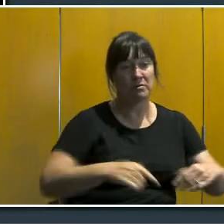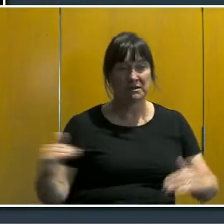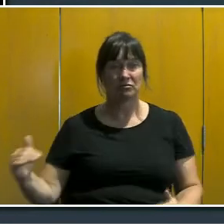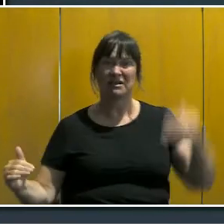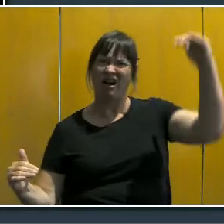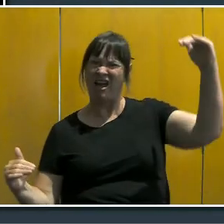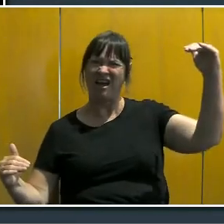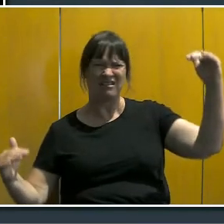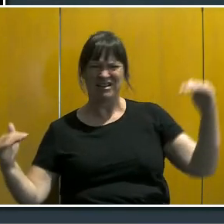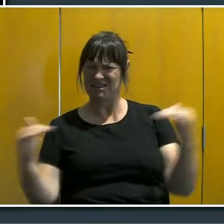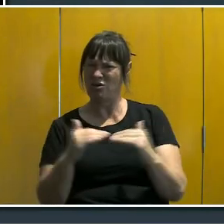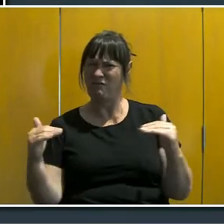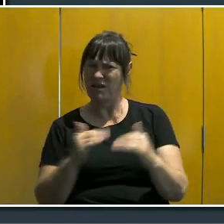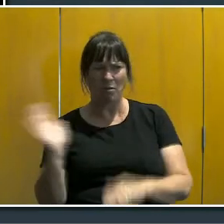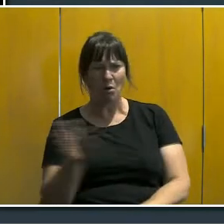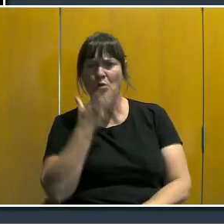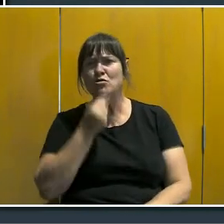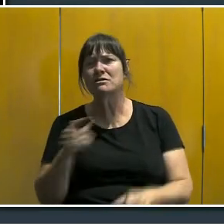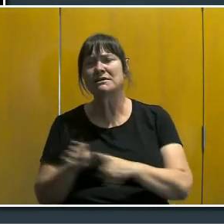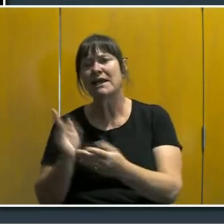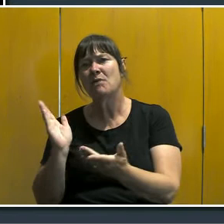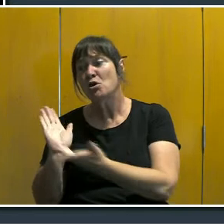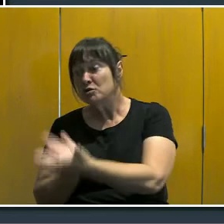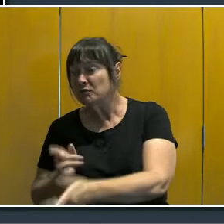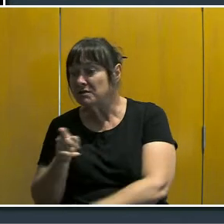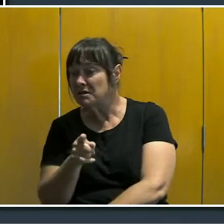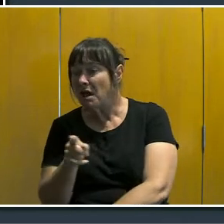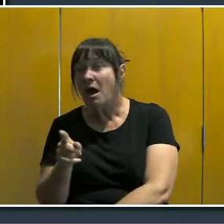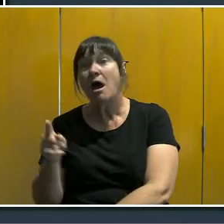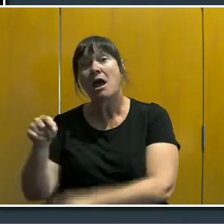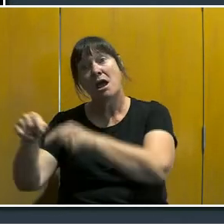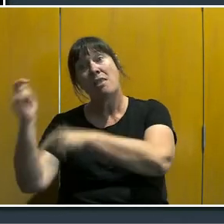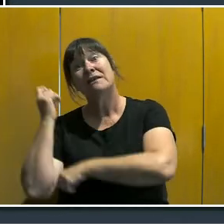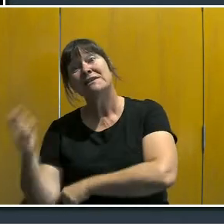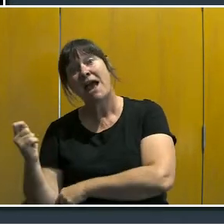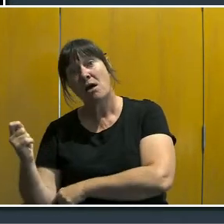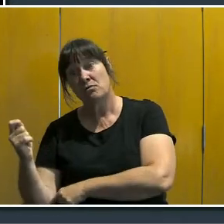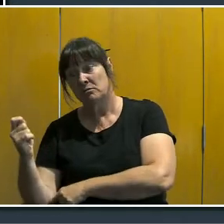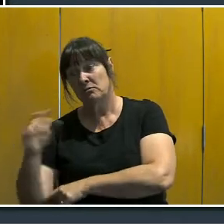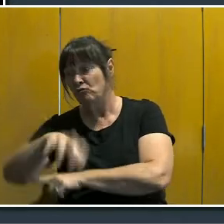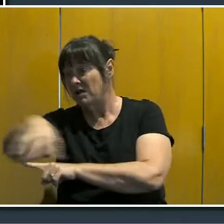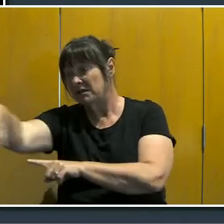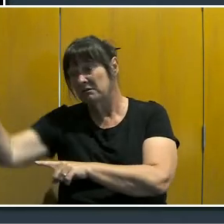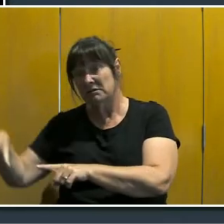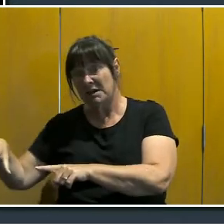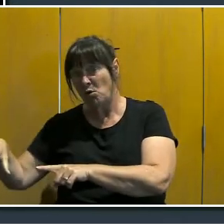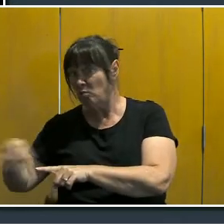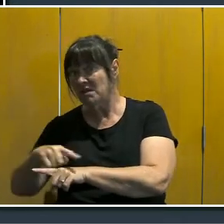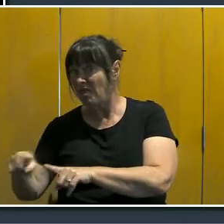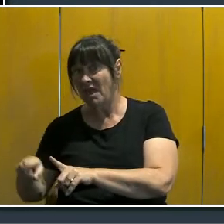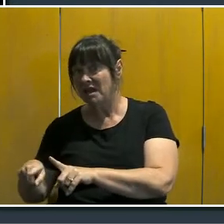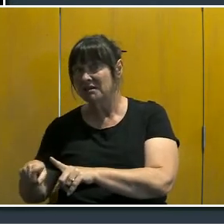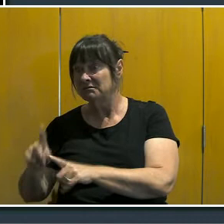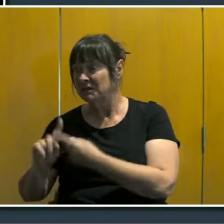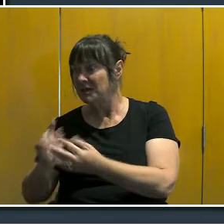And finally, I'd like to say that there's a bigger issue here. Under the Local Government Act,